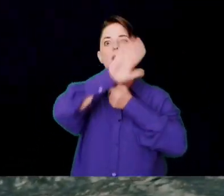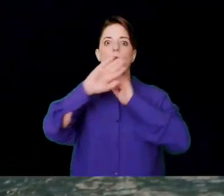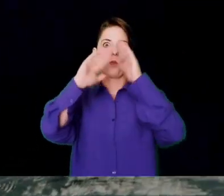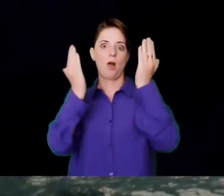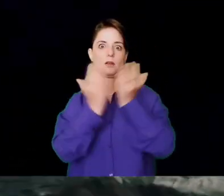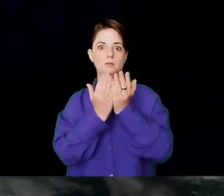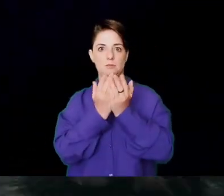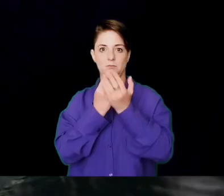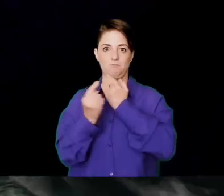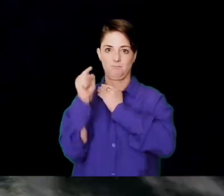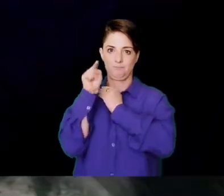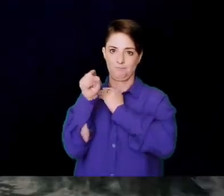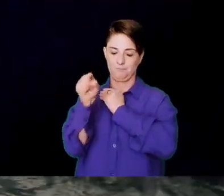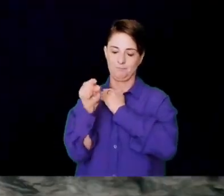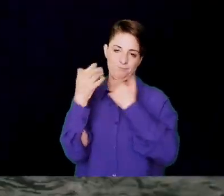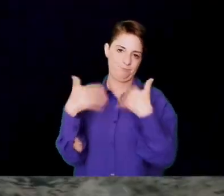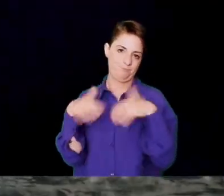anywhere in the world.